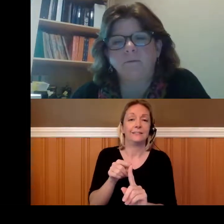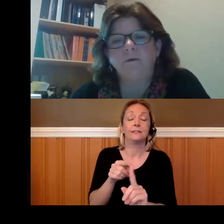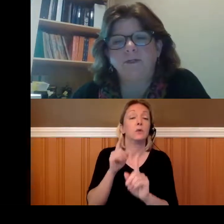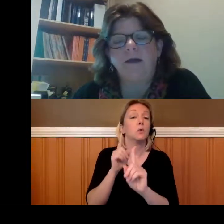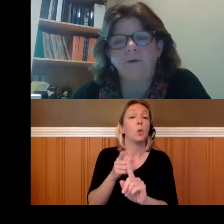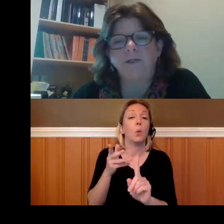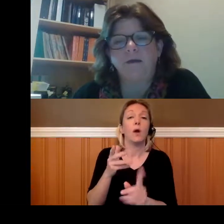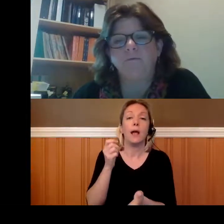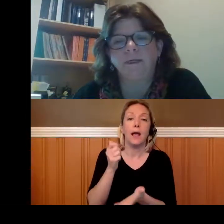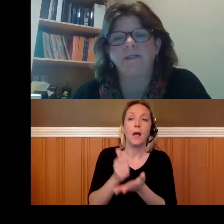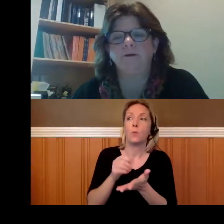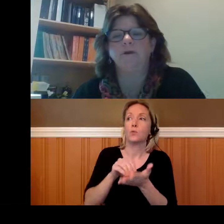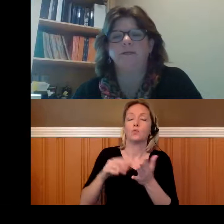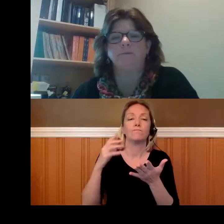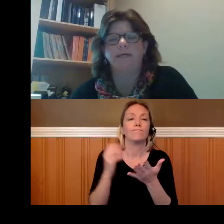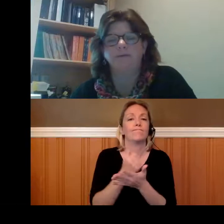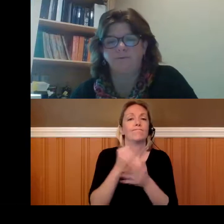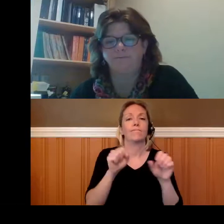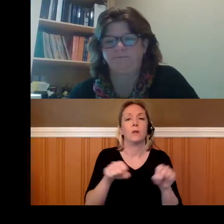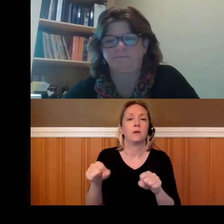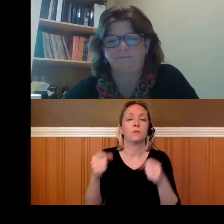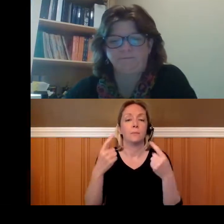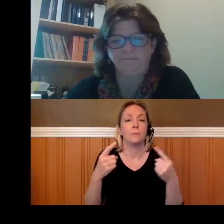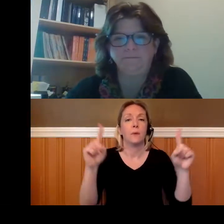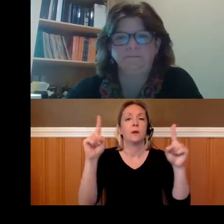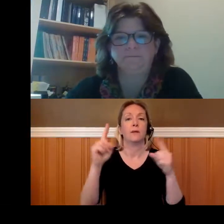child reach their greatest potential.